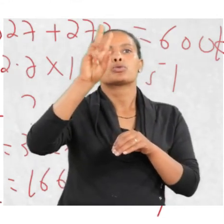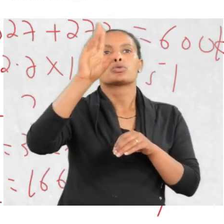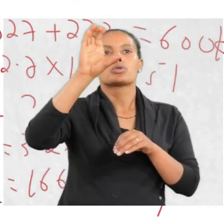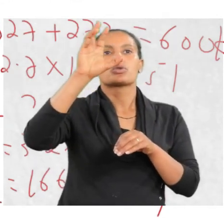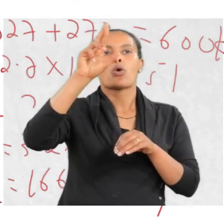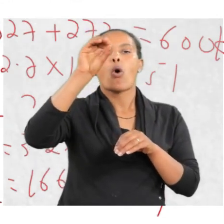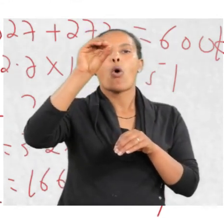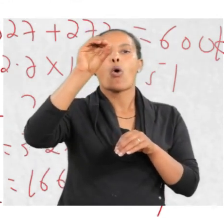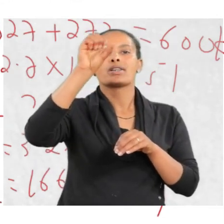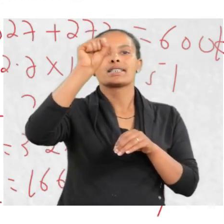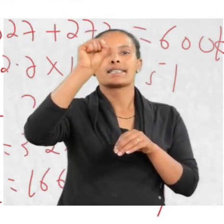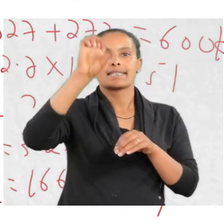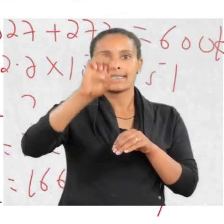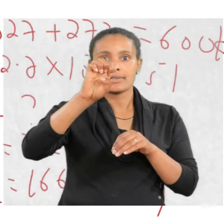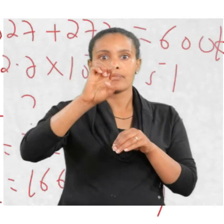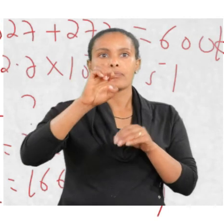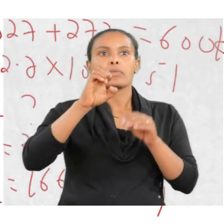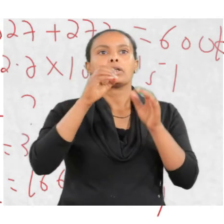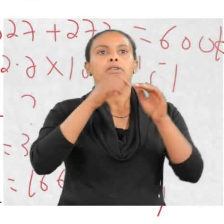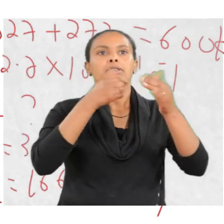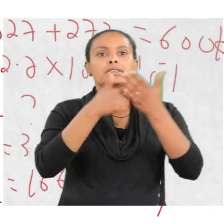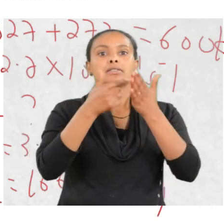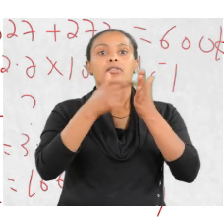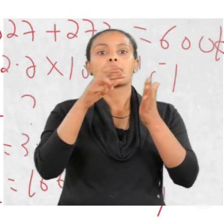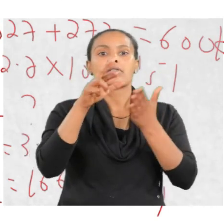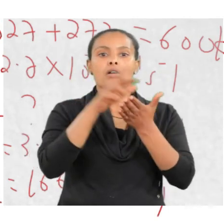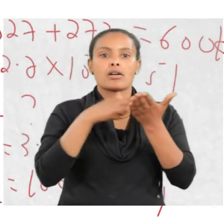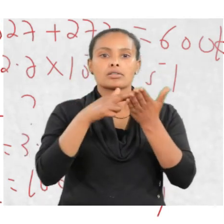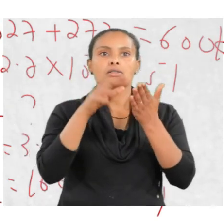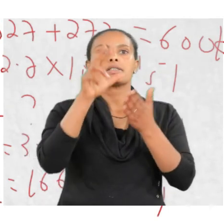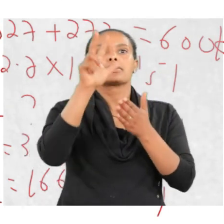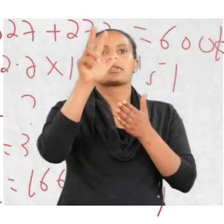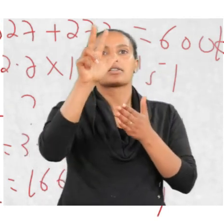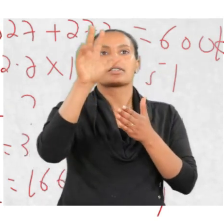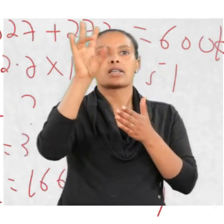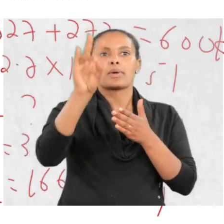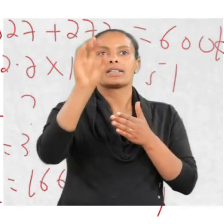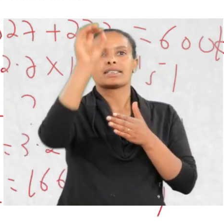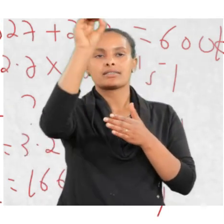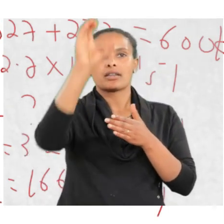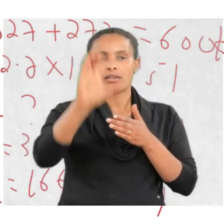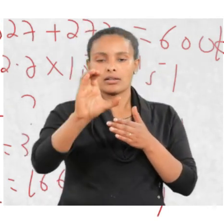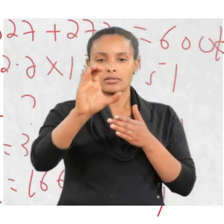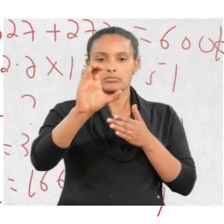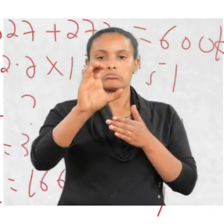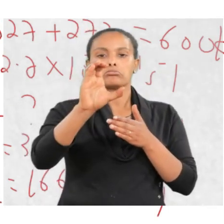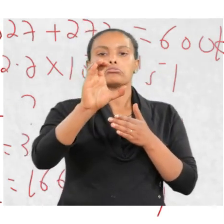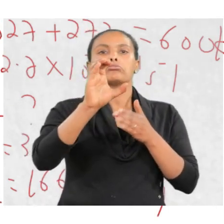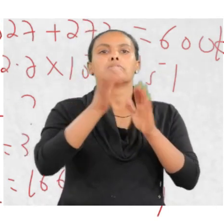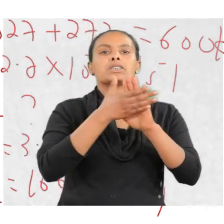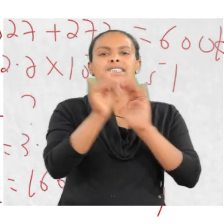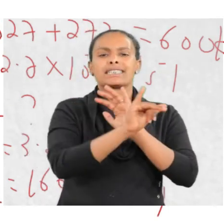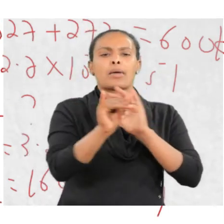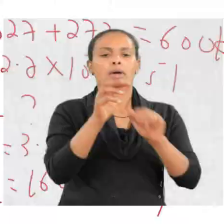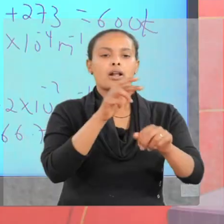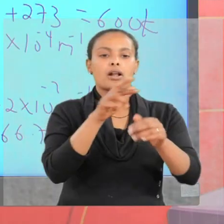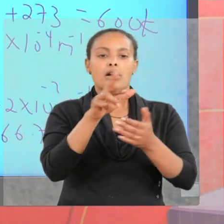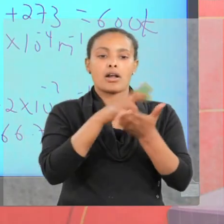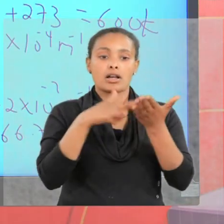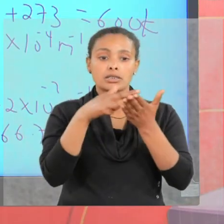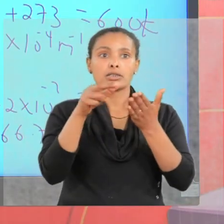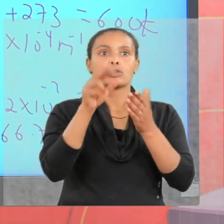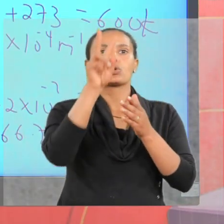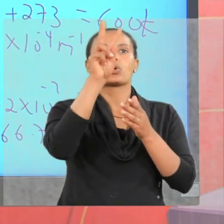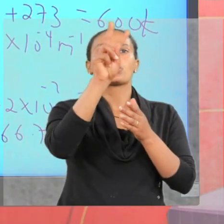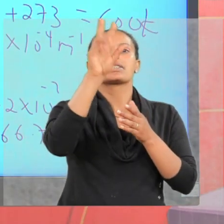per mole. Compare the rate constant for this reaction at 37 degrees centigrade with the rate constant of the same reaction at